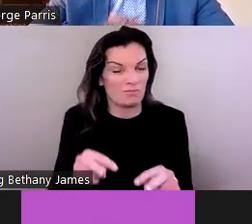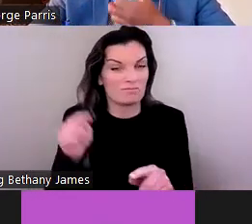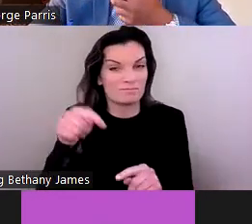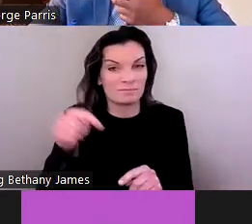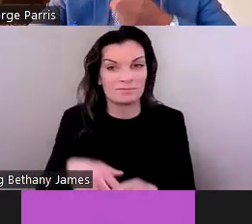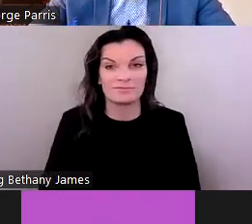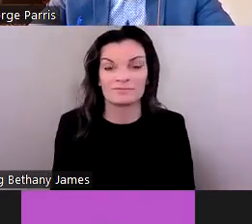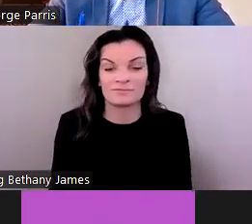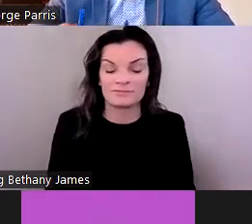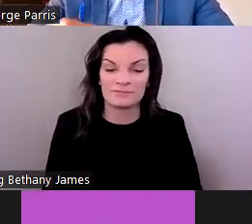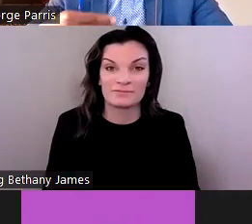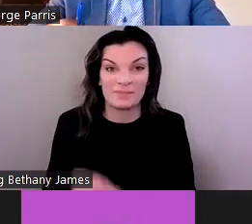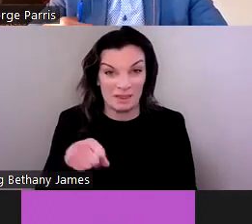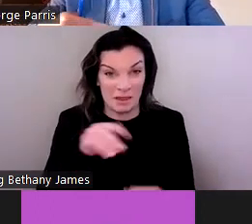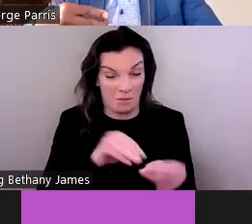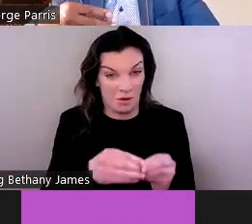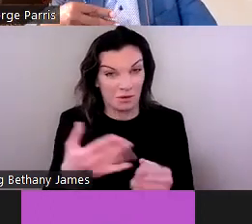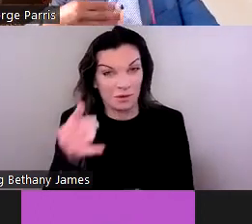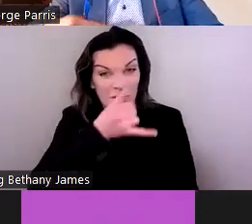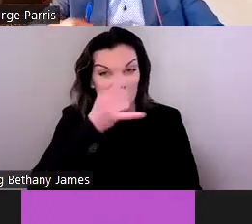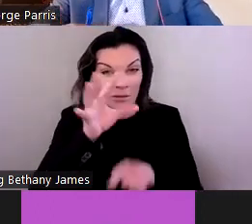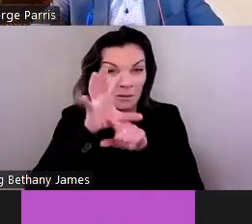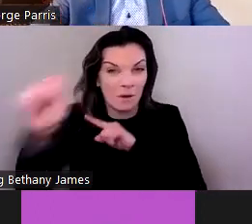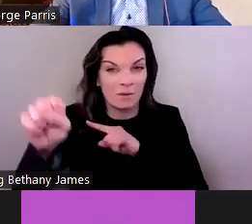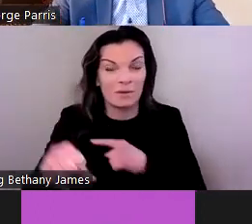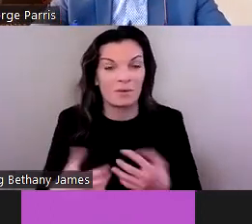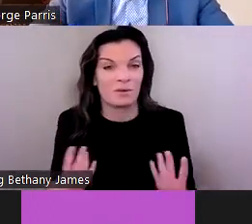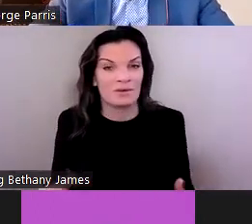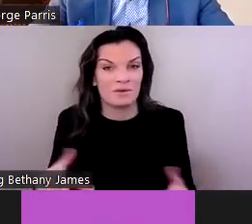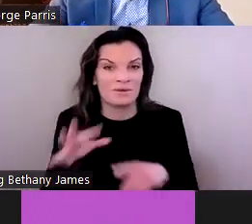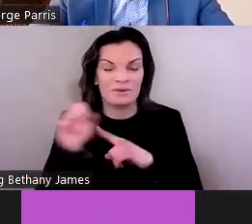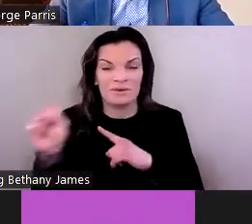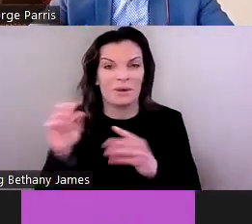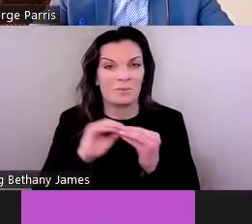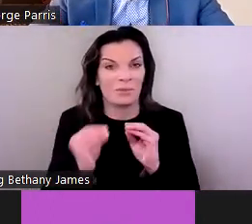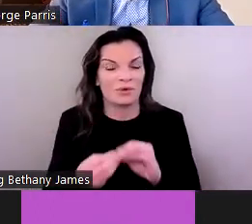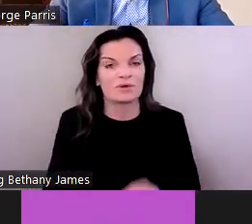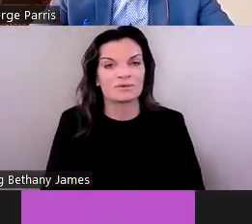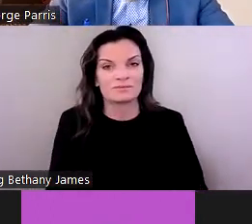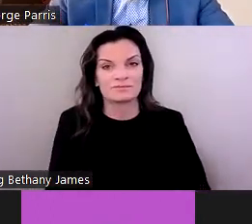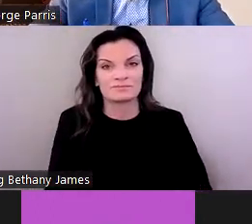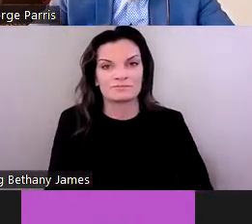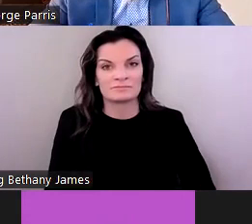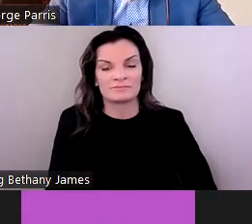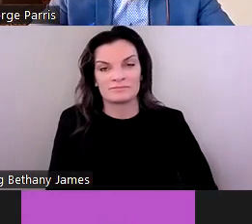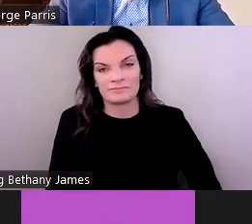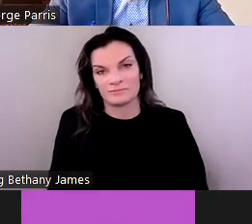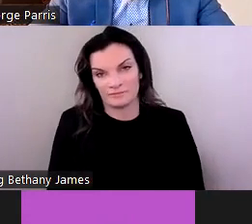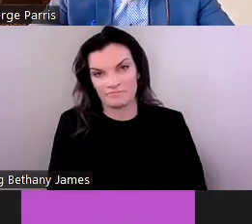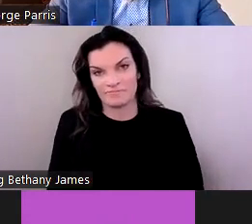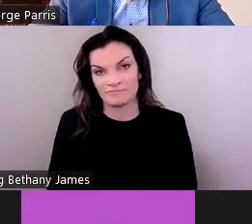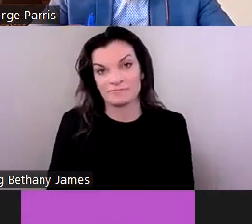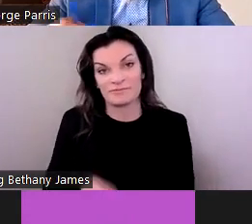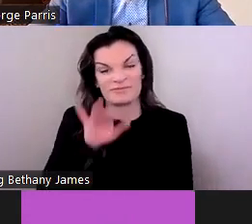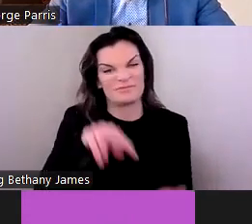low numbers. These are very high numbers within the workplace, and it's how it's affecting